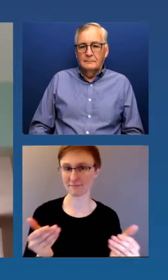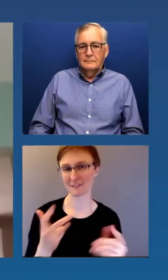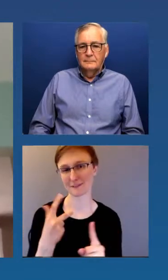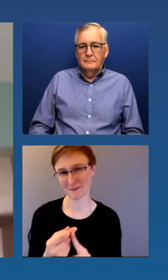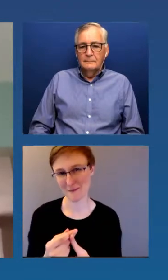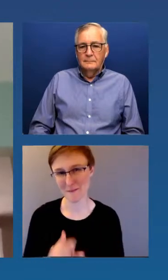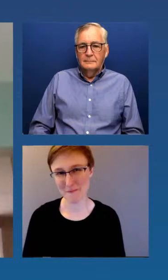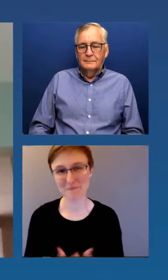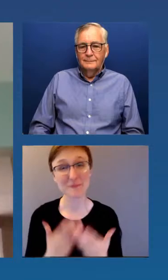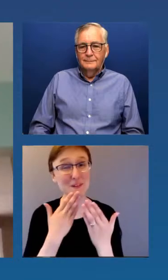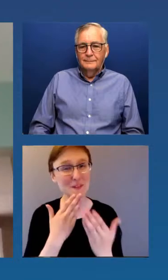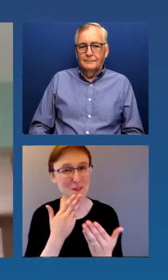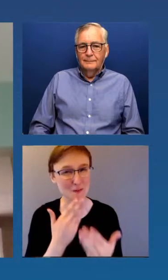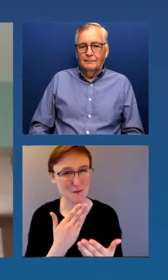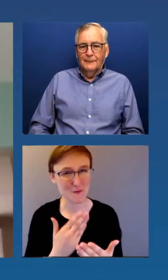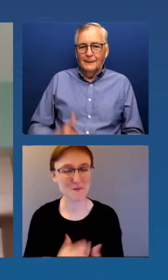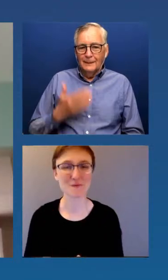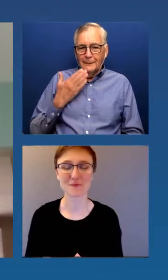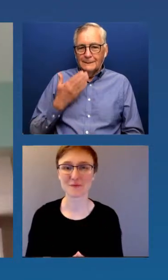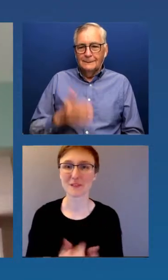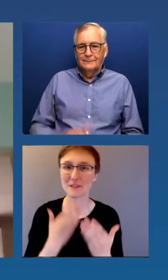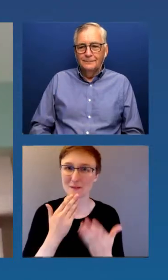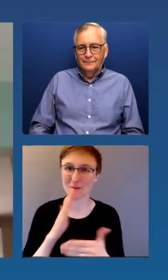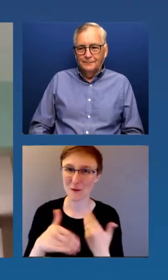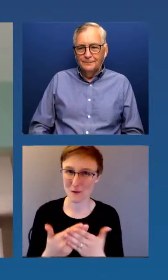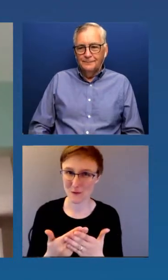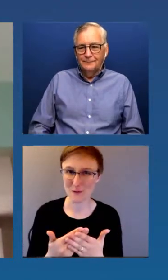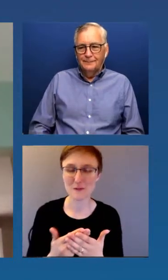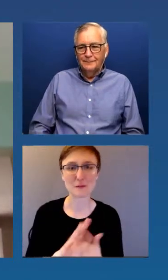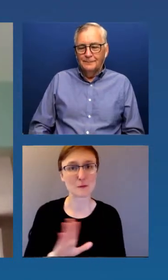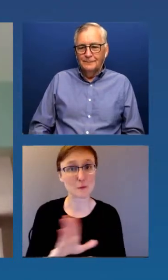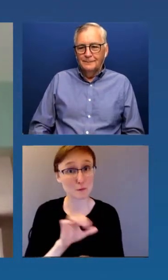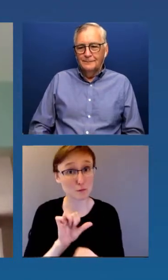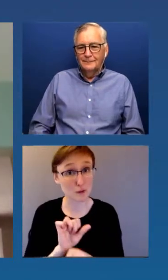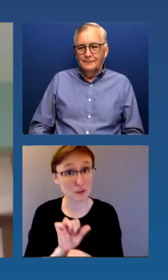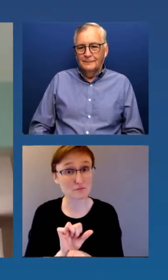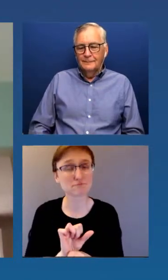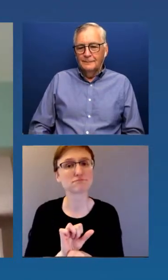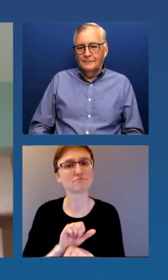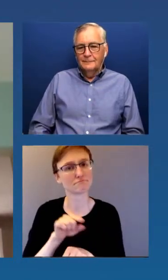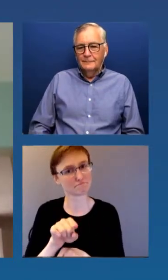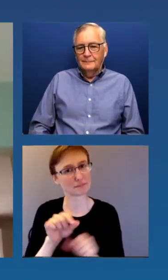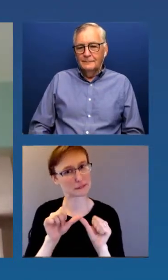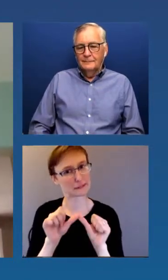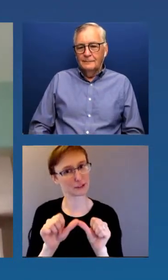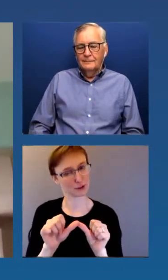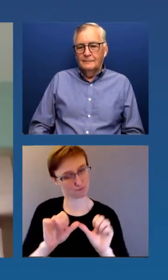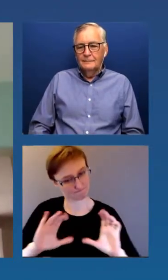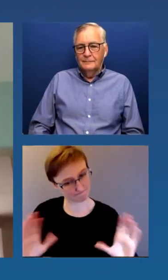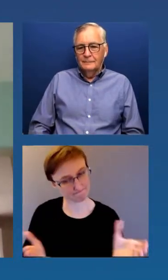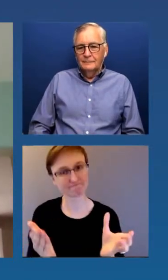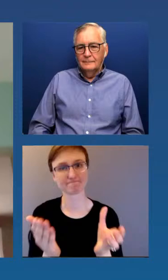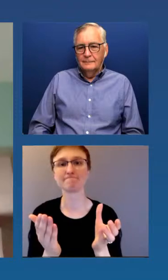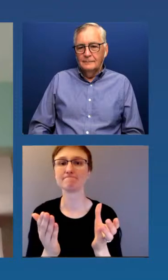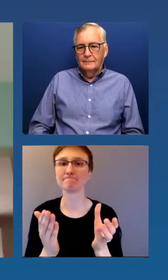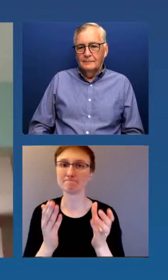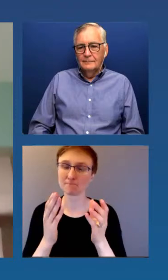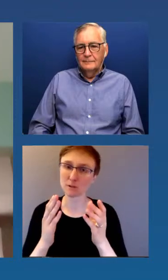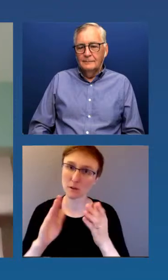you, merci, to everyone who has worked and continues to work on our vaccine efforts and towards community